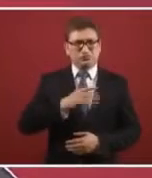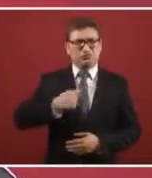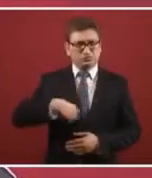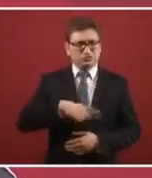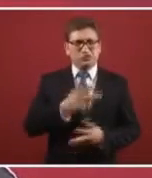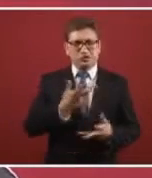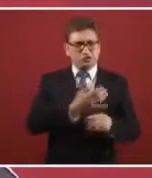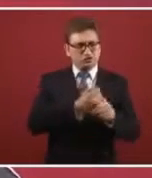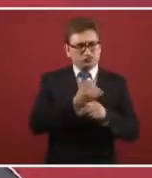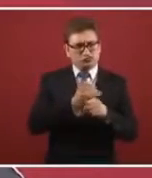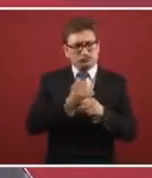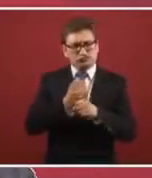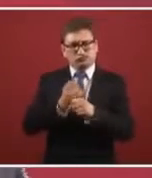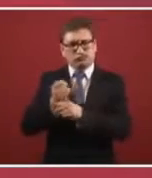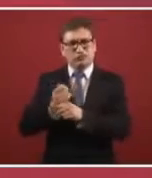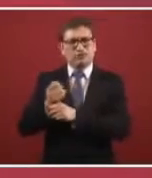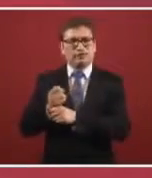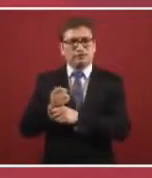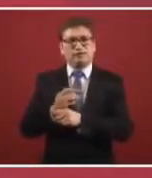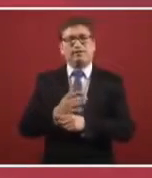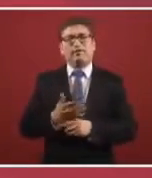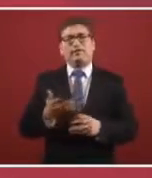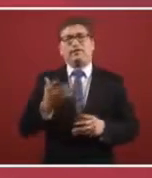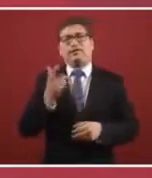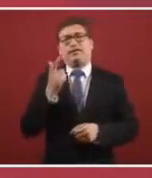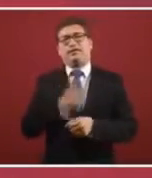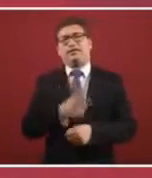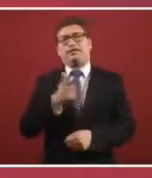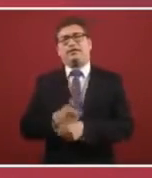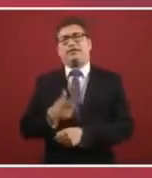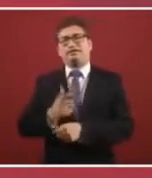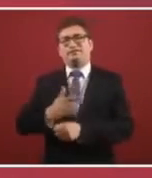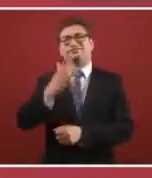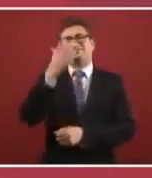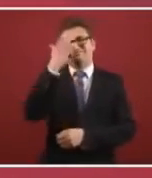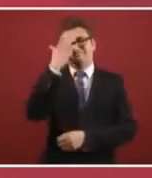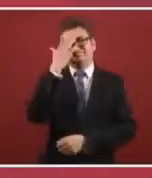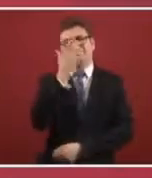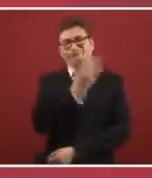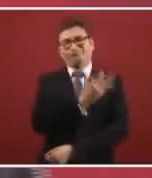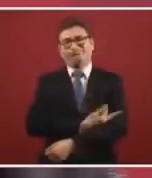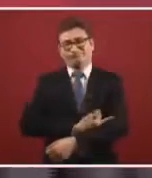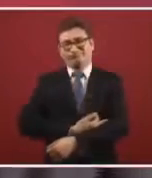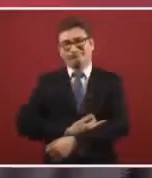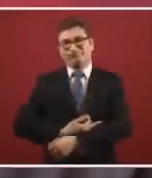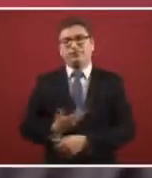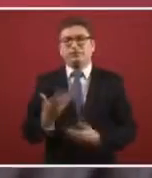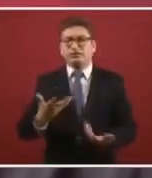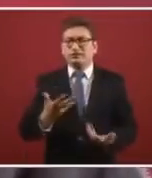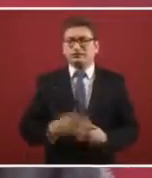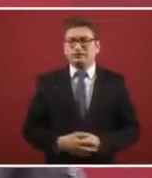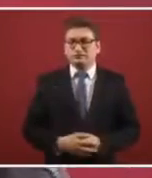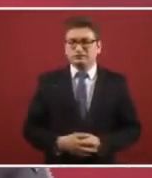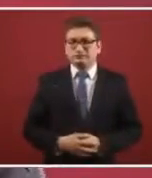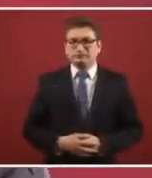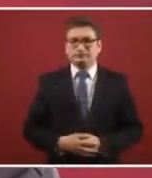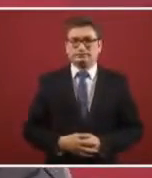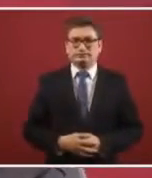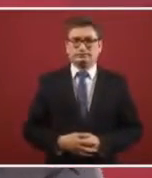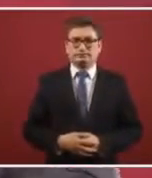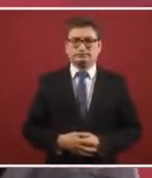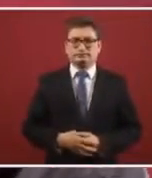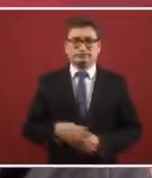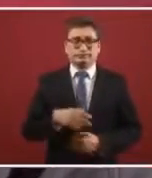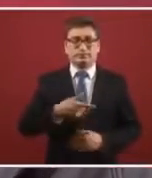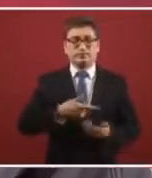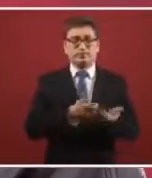do the investigation, se va a conocer you will know que and find la política